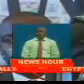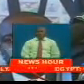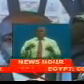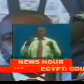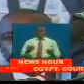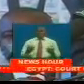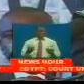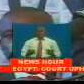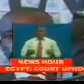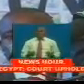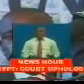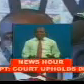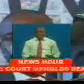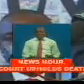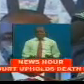Today,